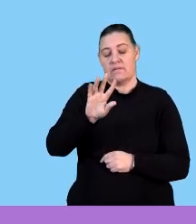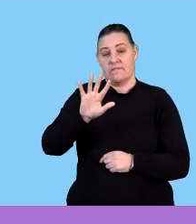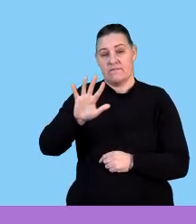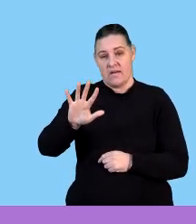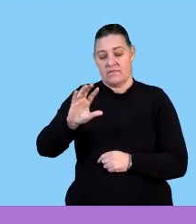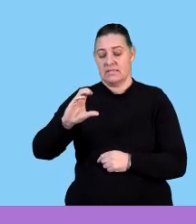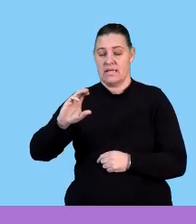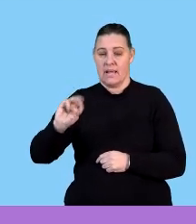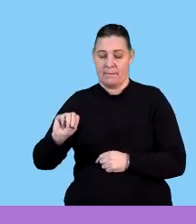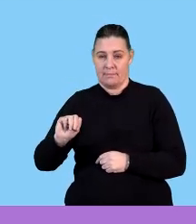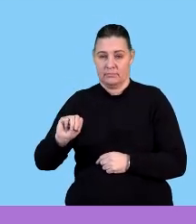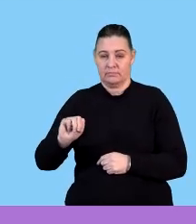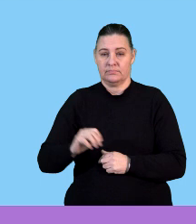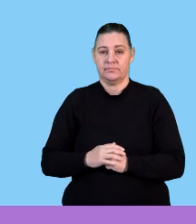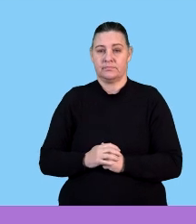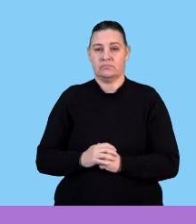1,525